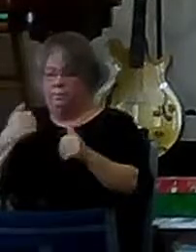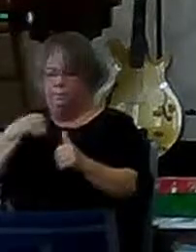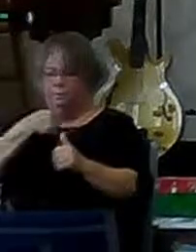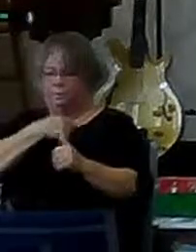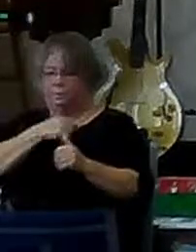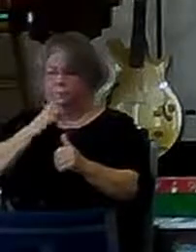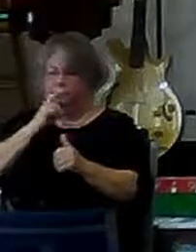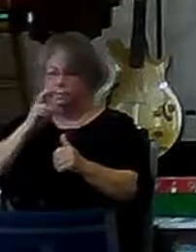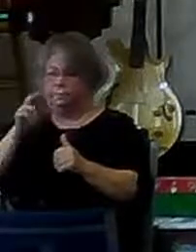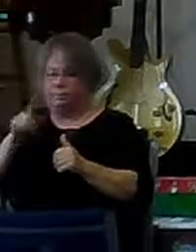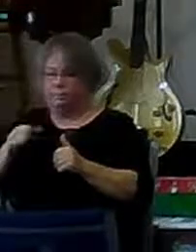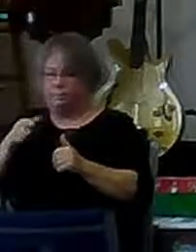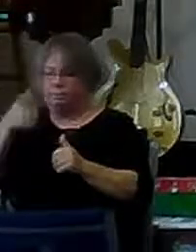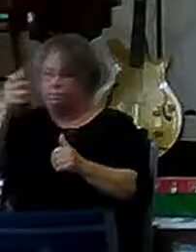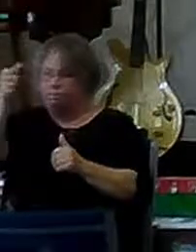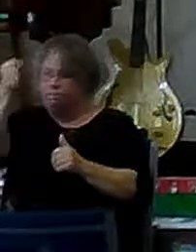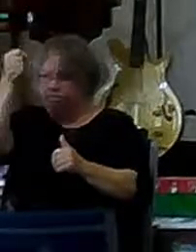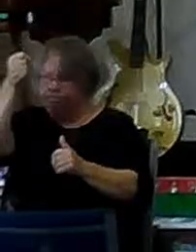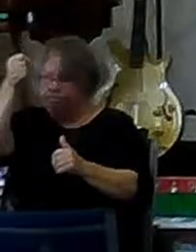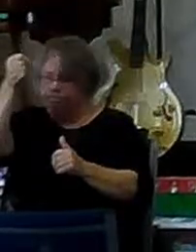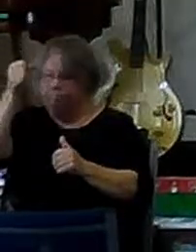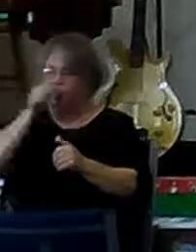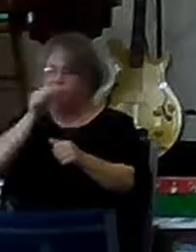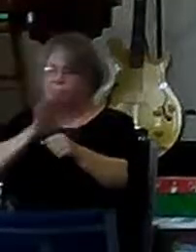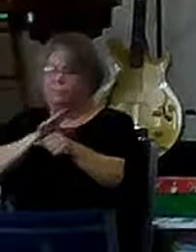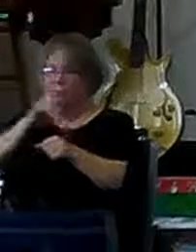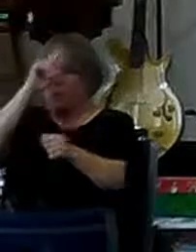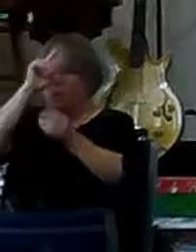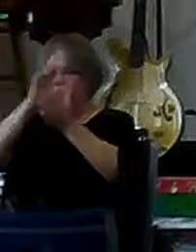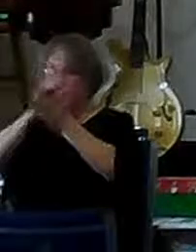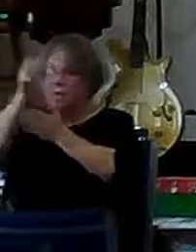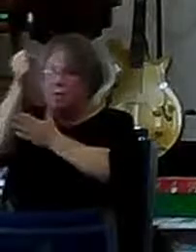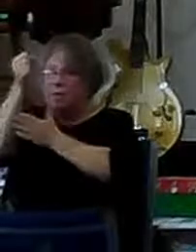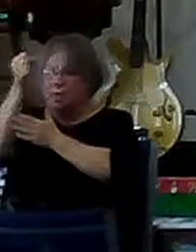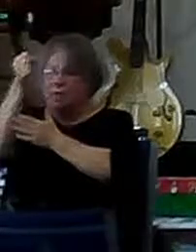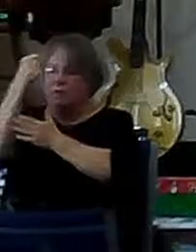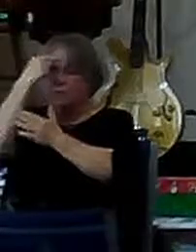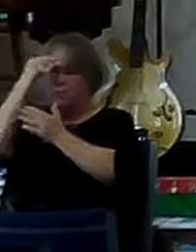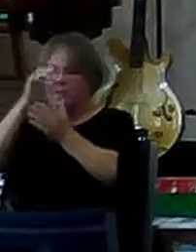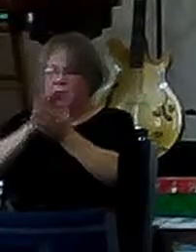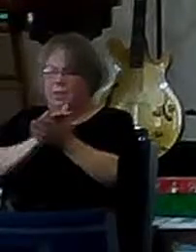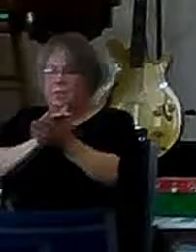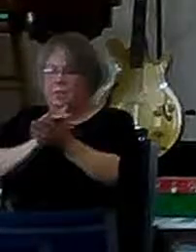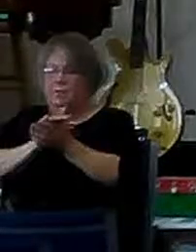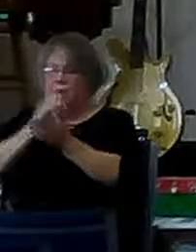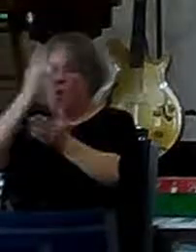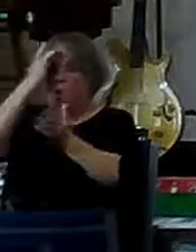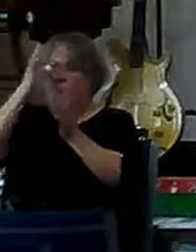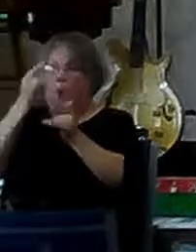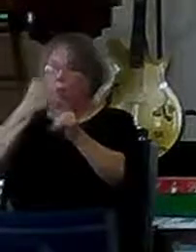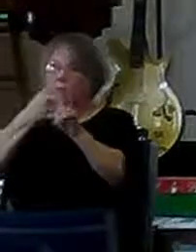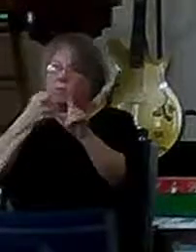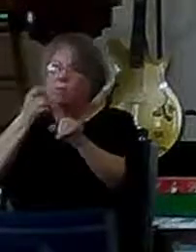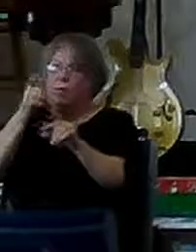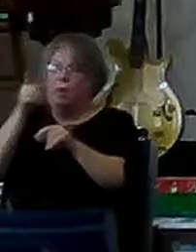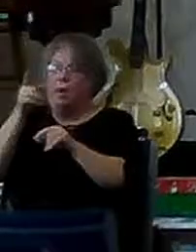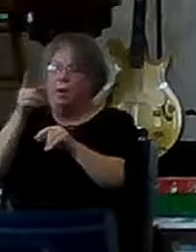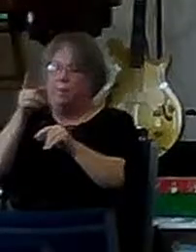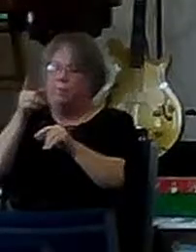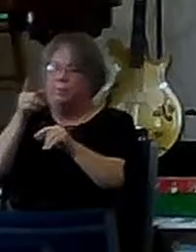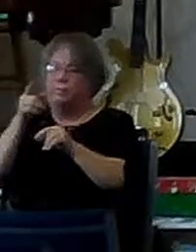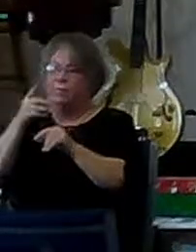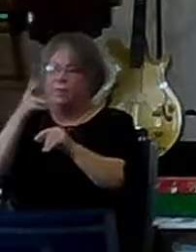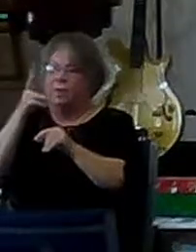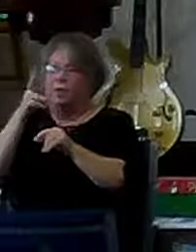are to latch hold of those, believe them. Great hope comes from them. There is